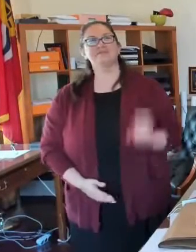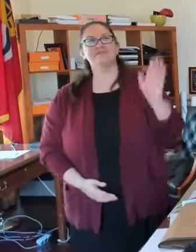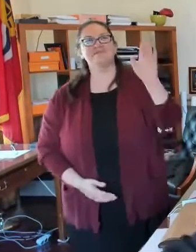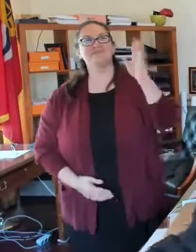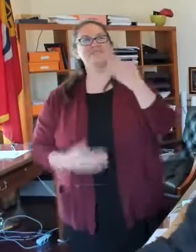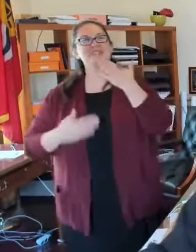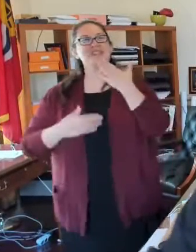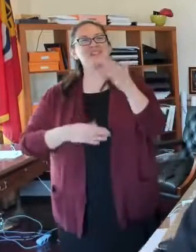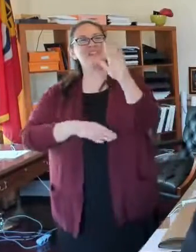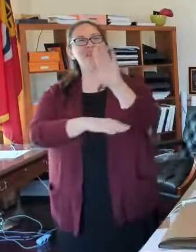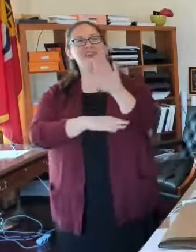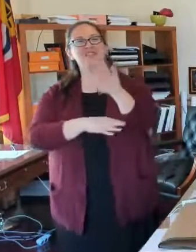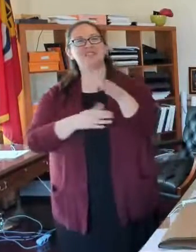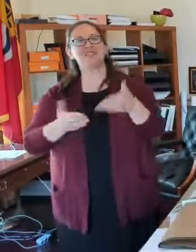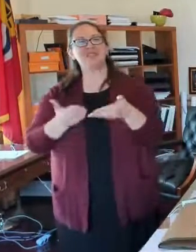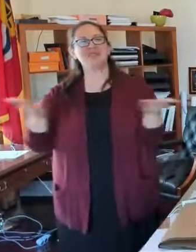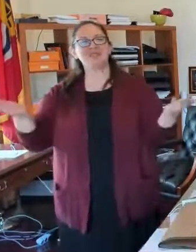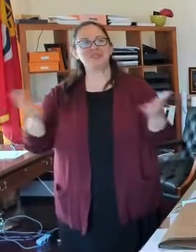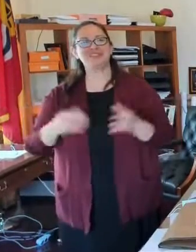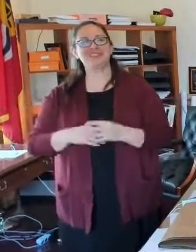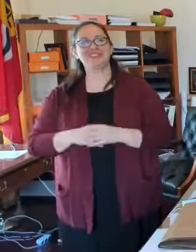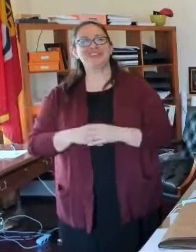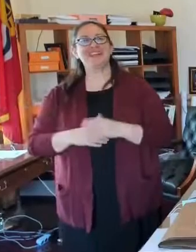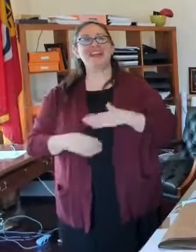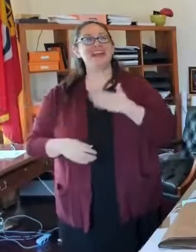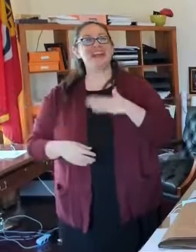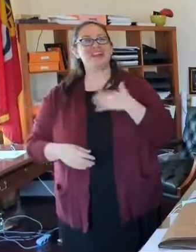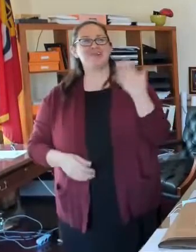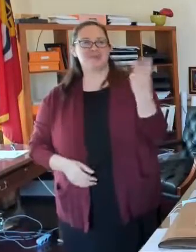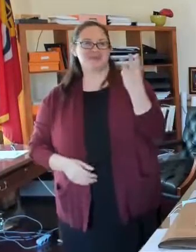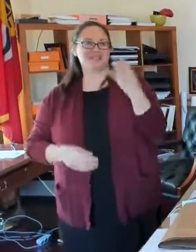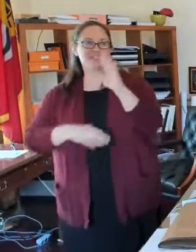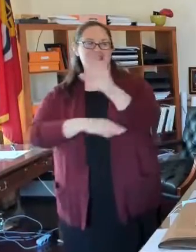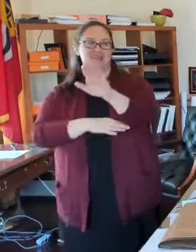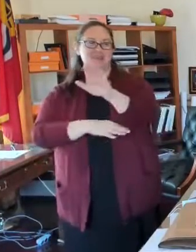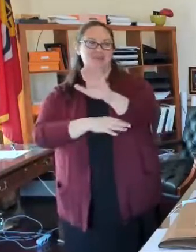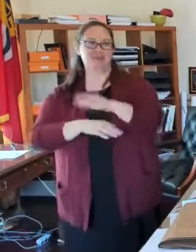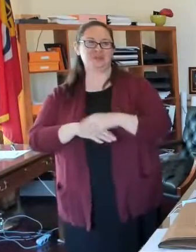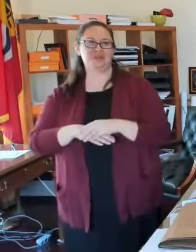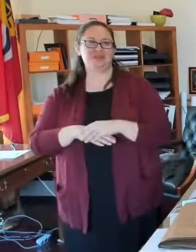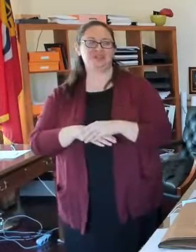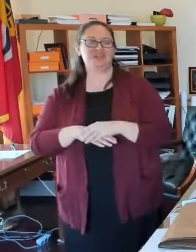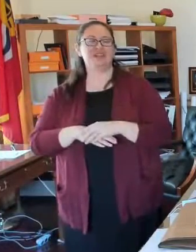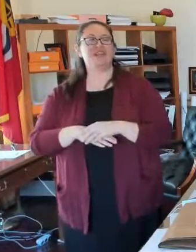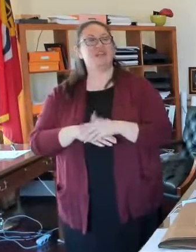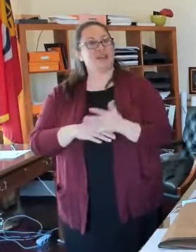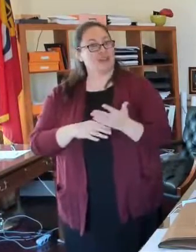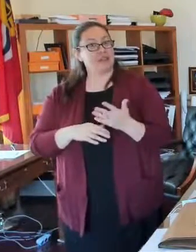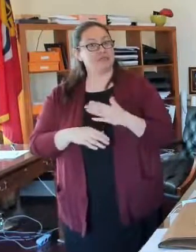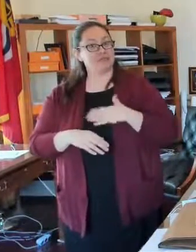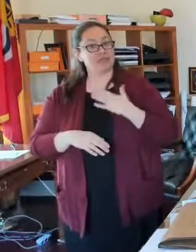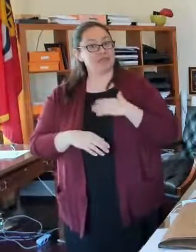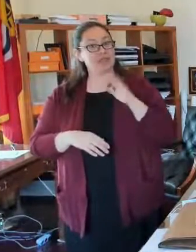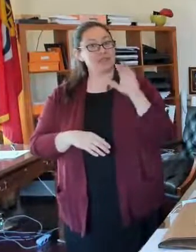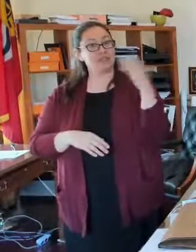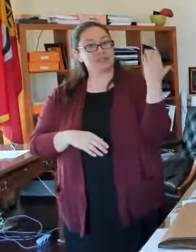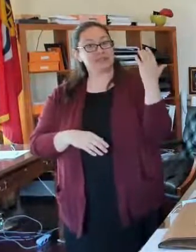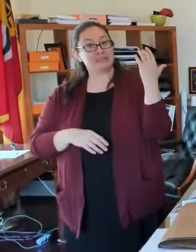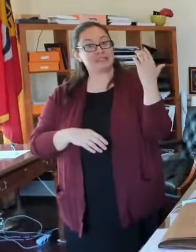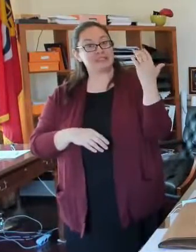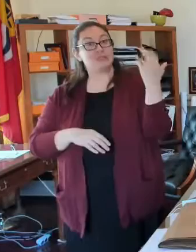Good afternoon, everyone. Happy Wednesday afternoon and happy Christmas